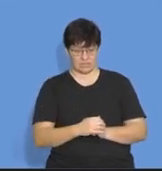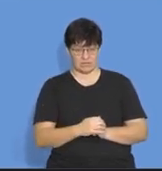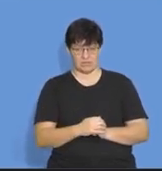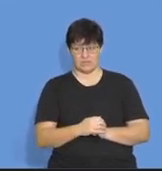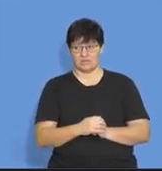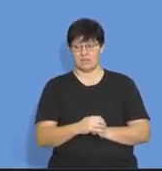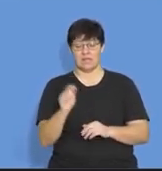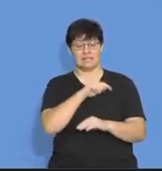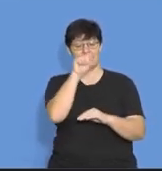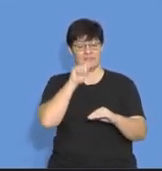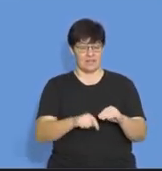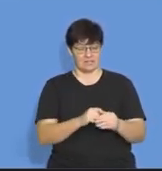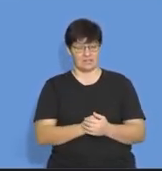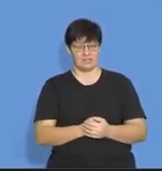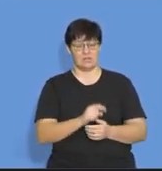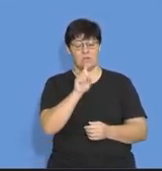divided by